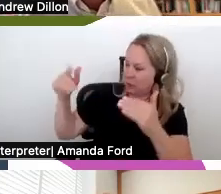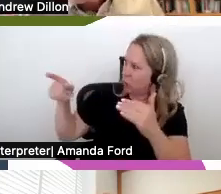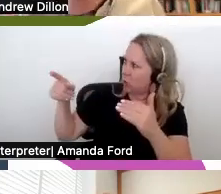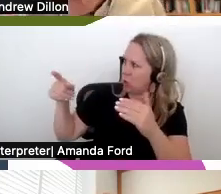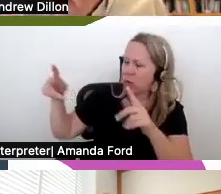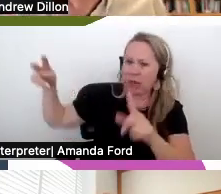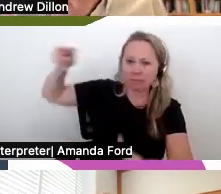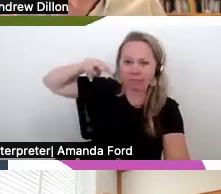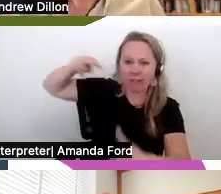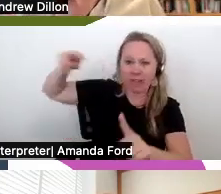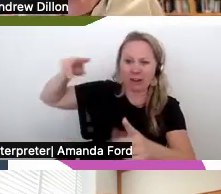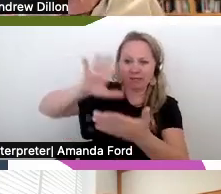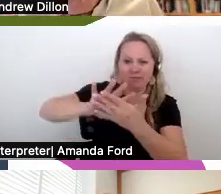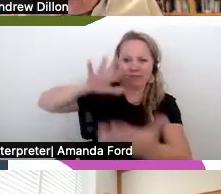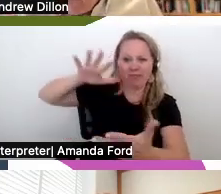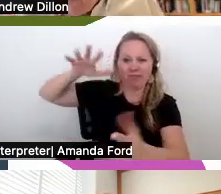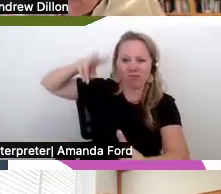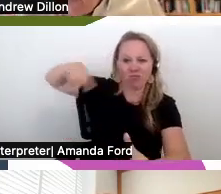going on in campus. So